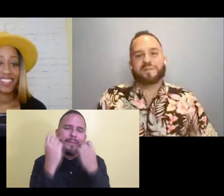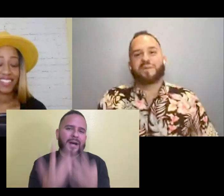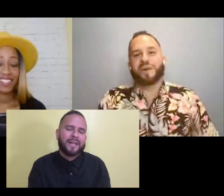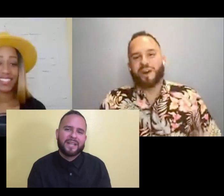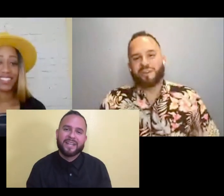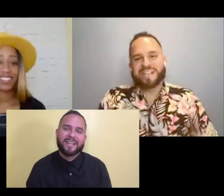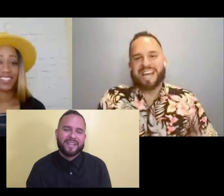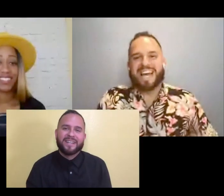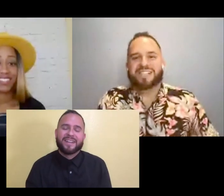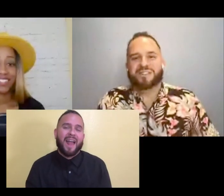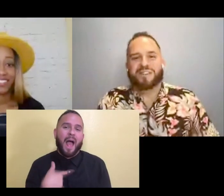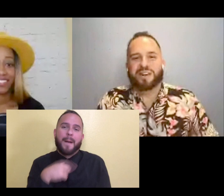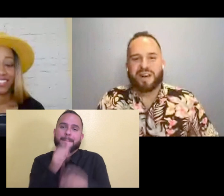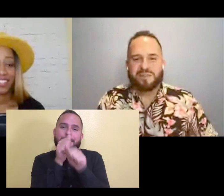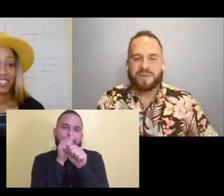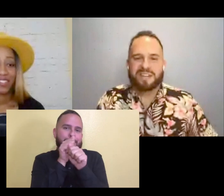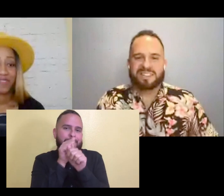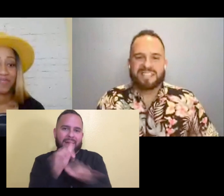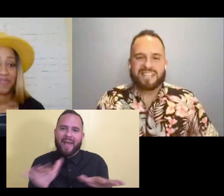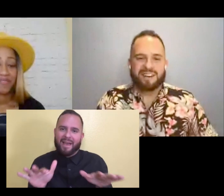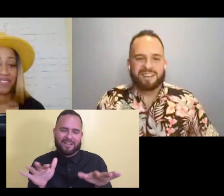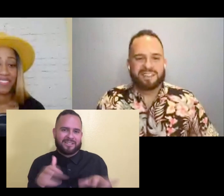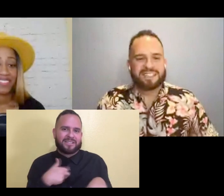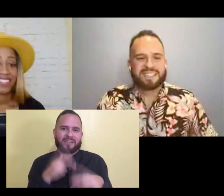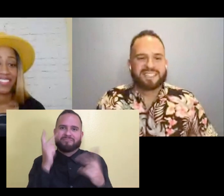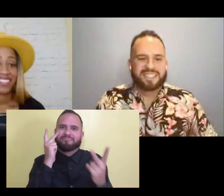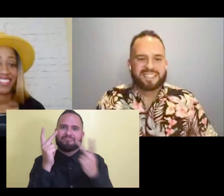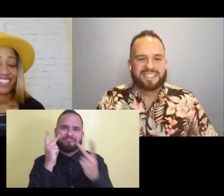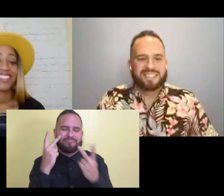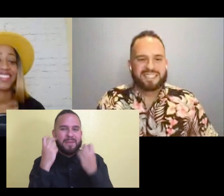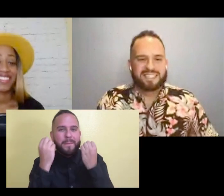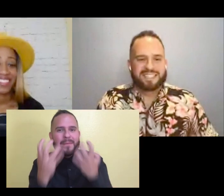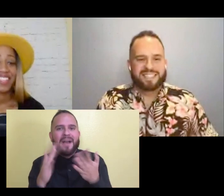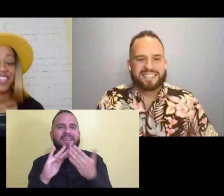trying to make my way over to Asia, though. Have you been out there at all?